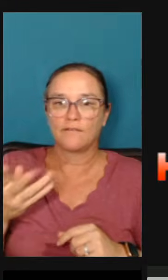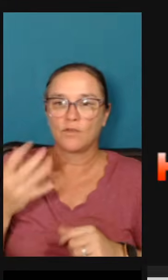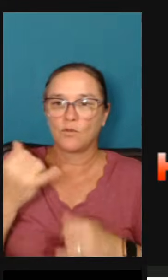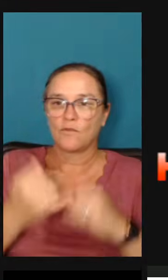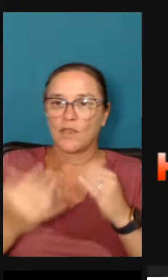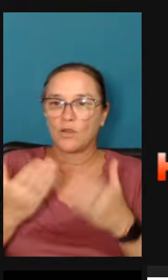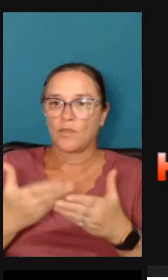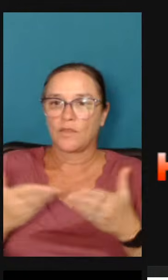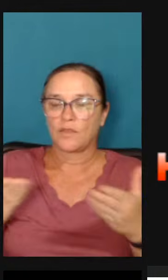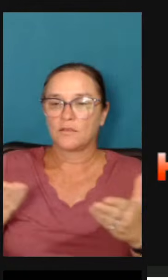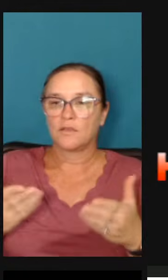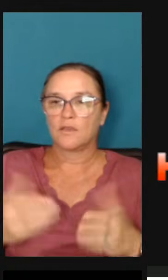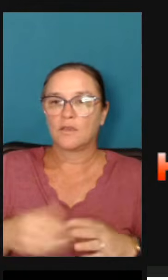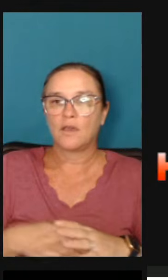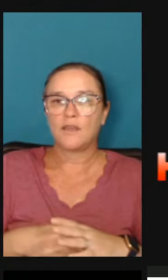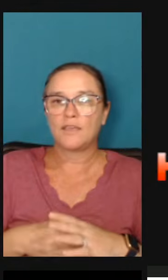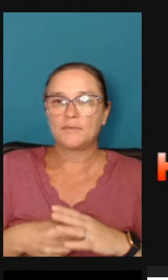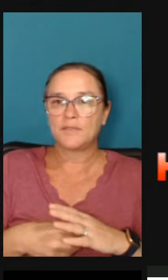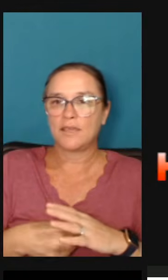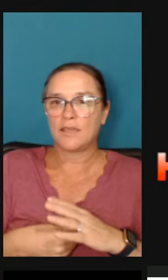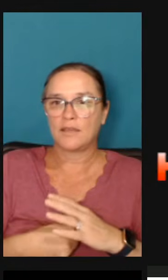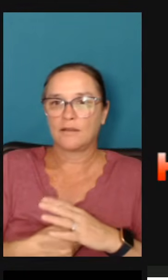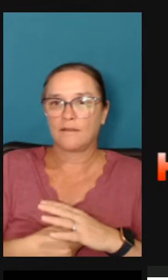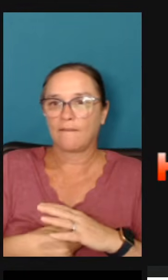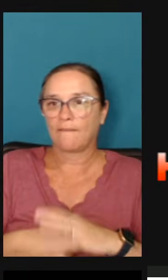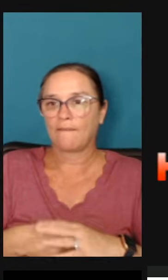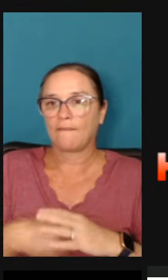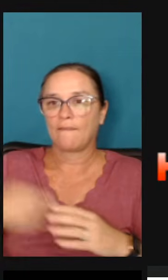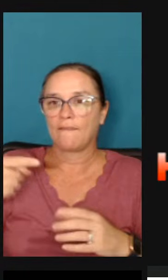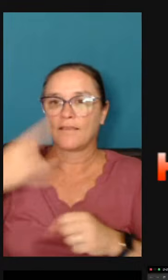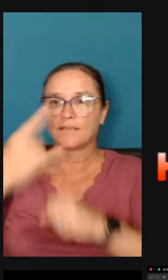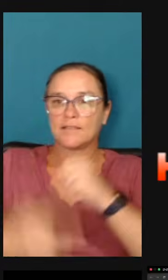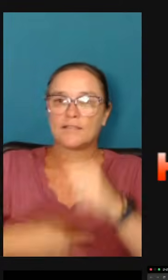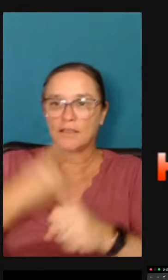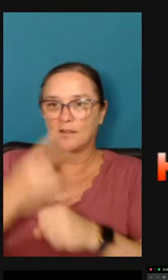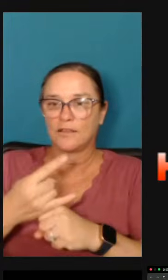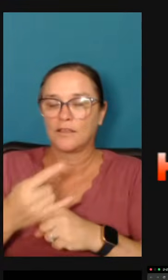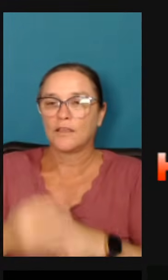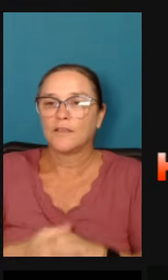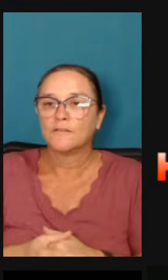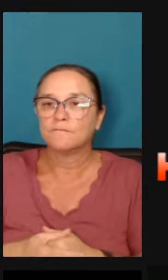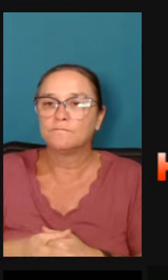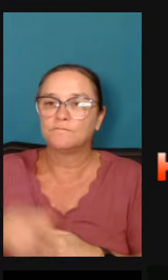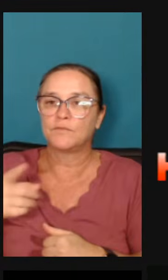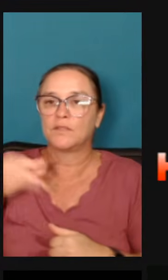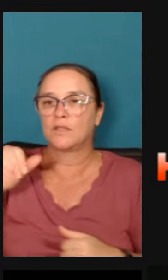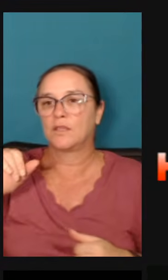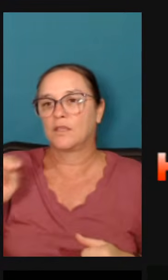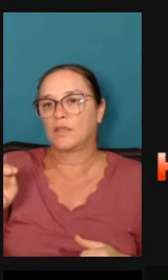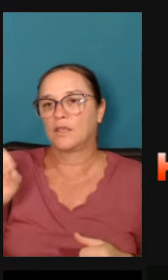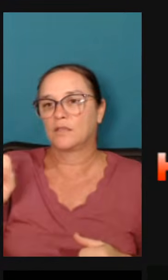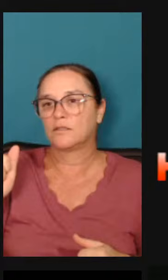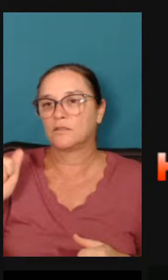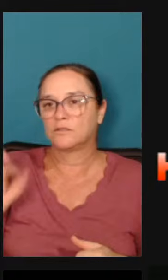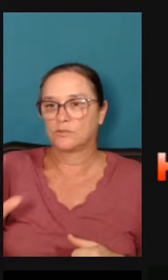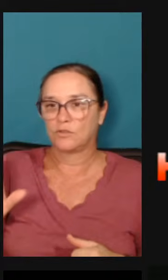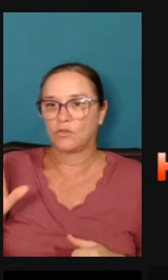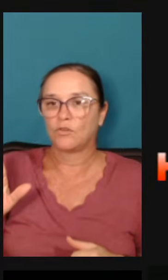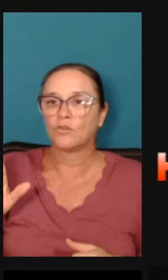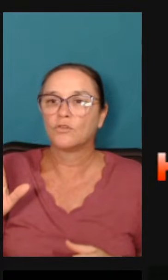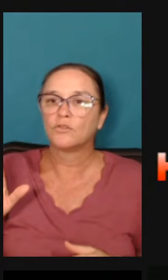are from the Mountains Project satellite data here. One being this INSAR image showing